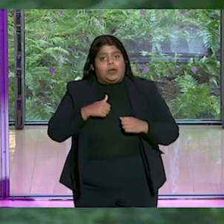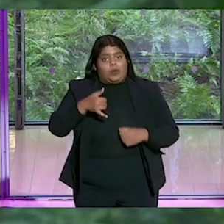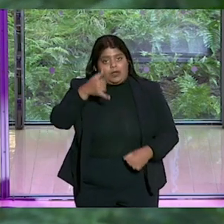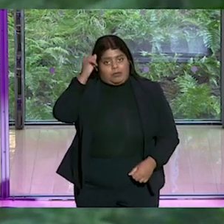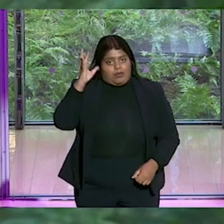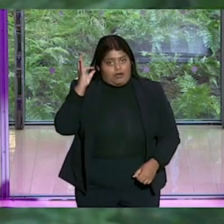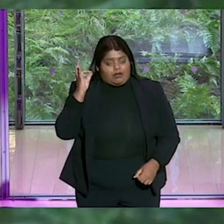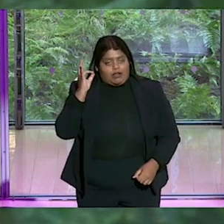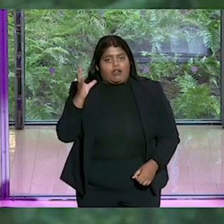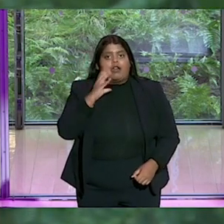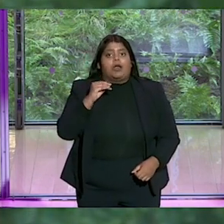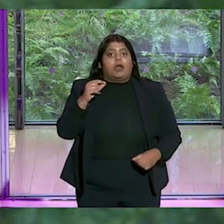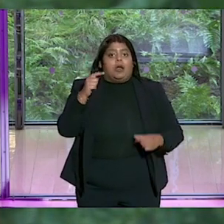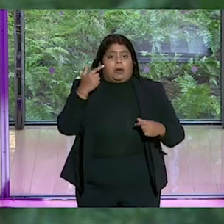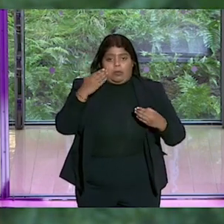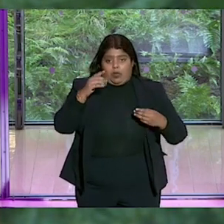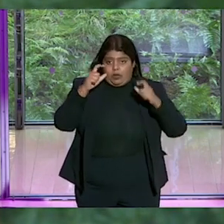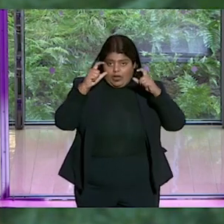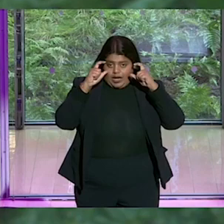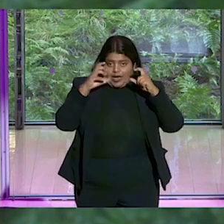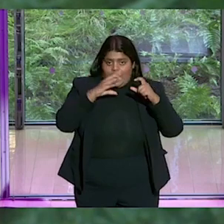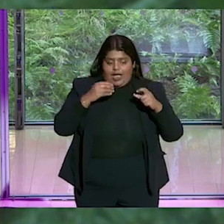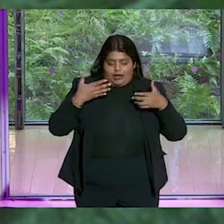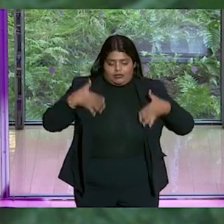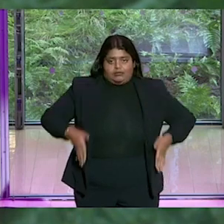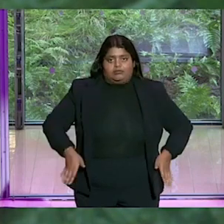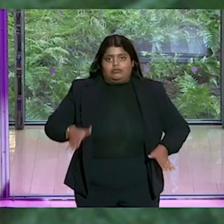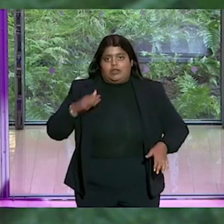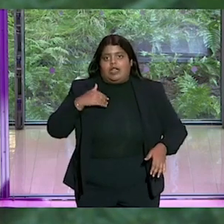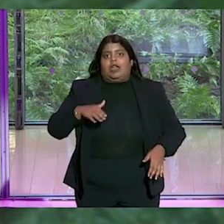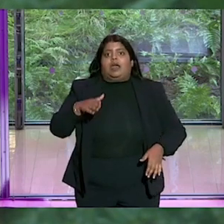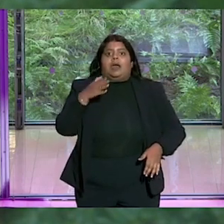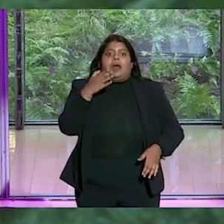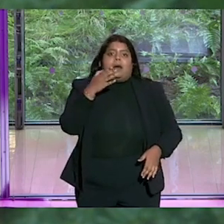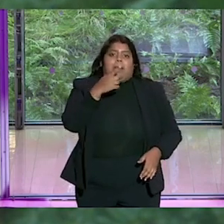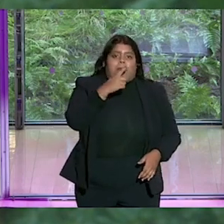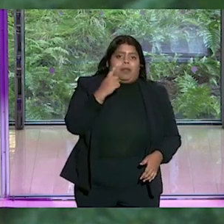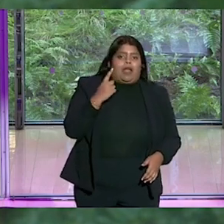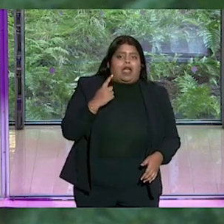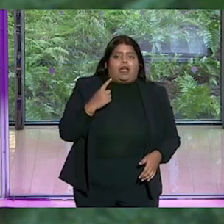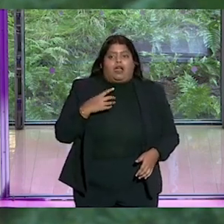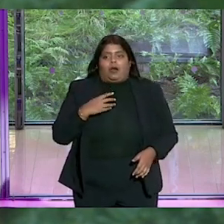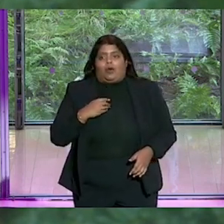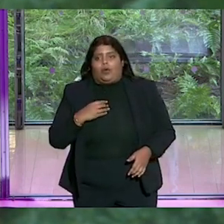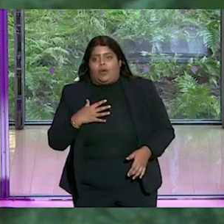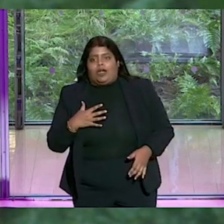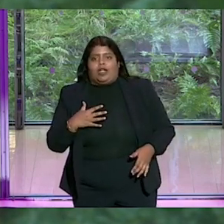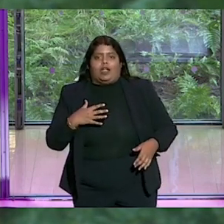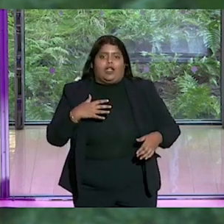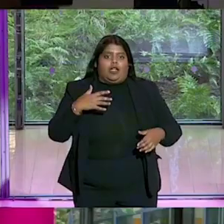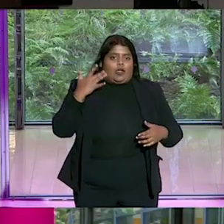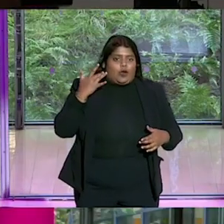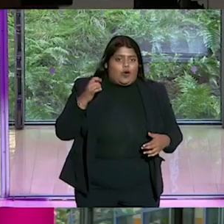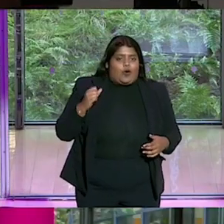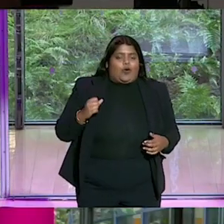glasses, and I am wearing a black and white gold floral dress and studded